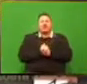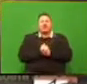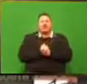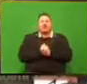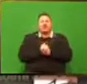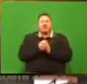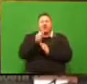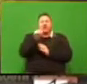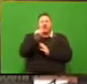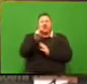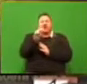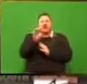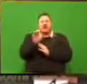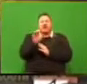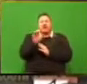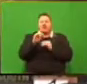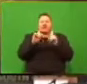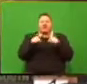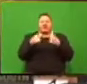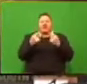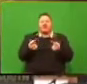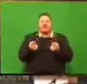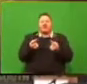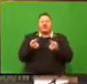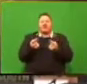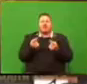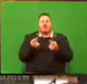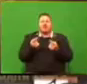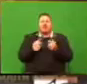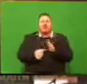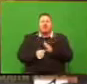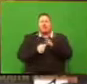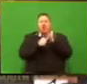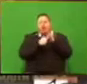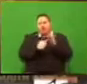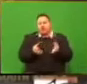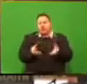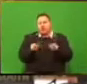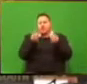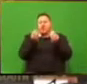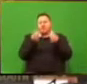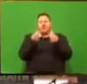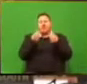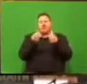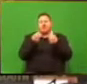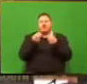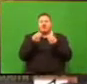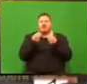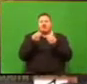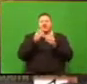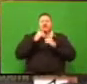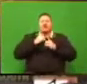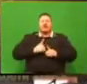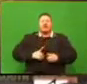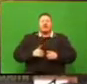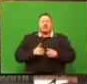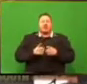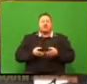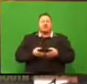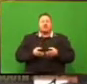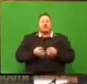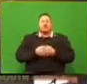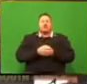the ANC could not secure majority, it became desperate, and the